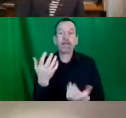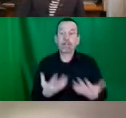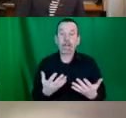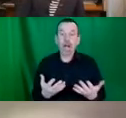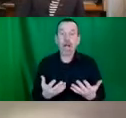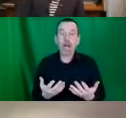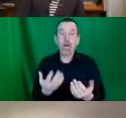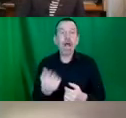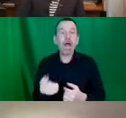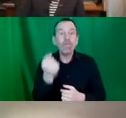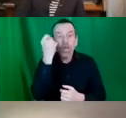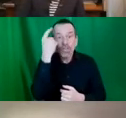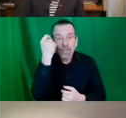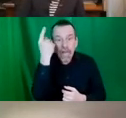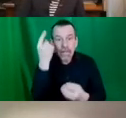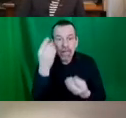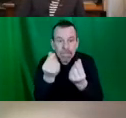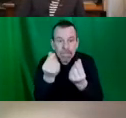materiality.